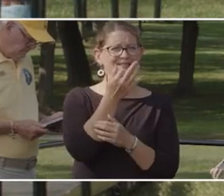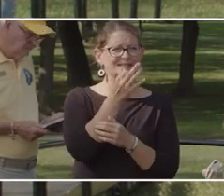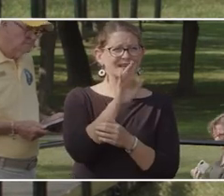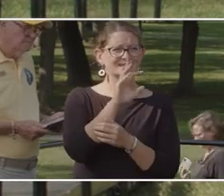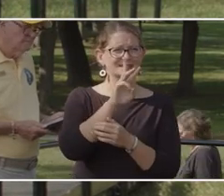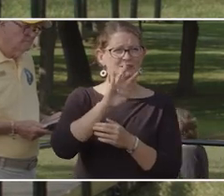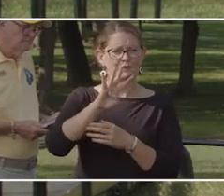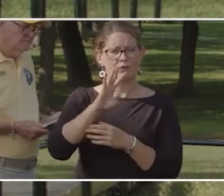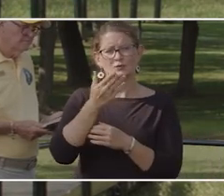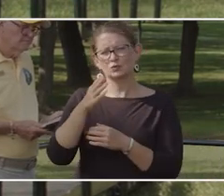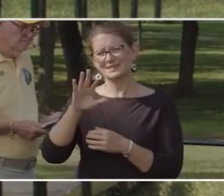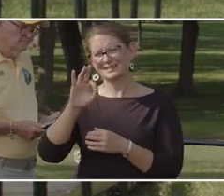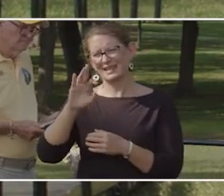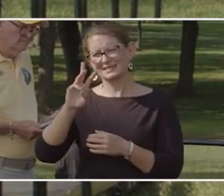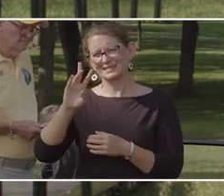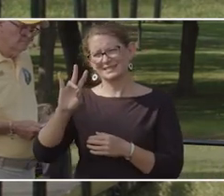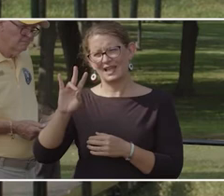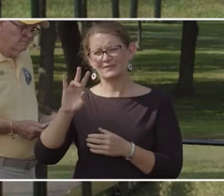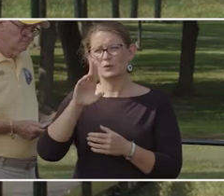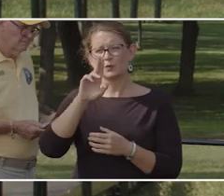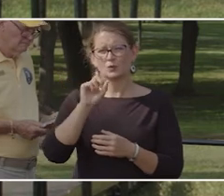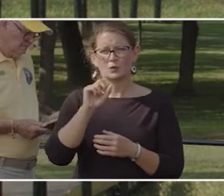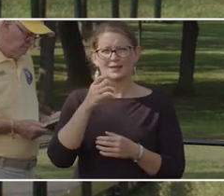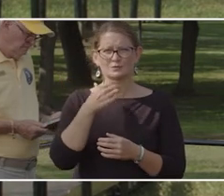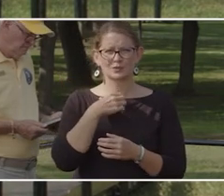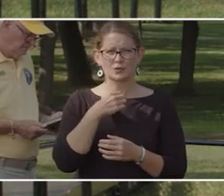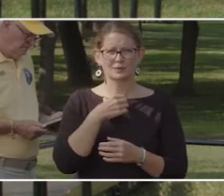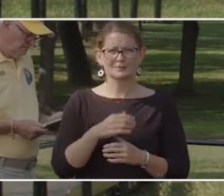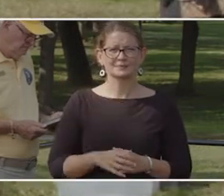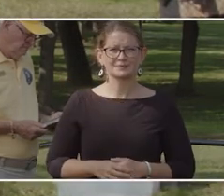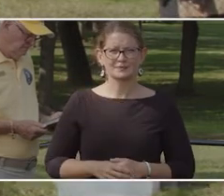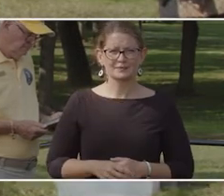1964 to 1967 in the U.S. Marine Corps.